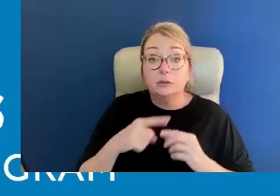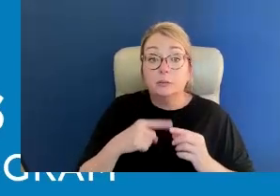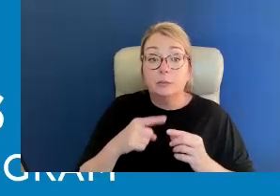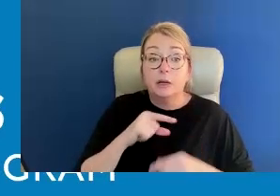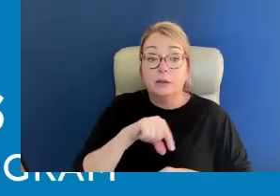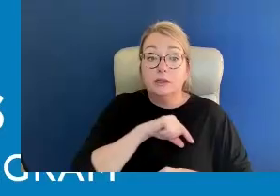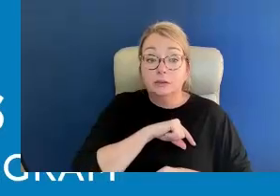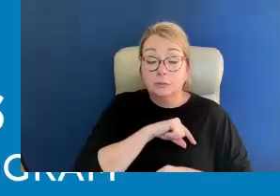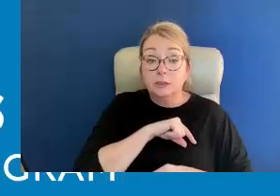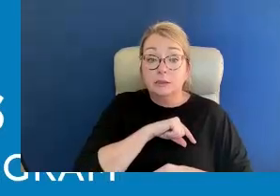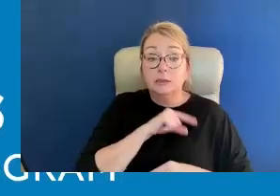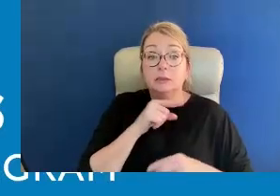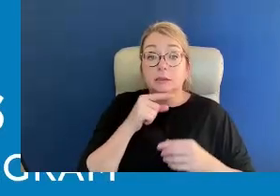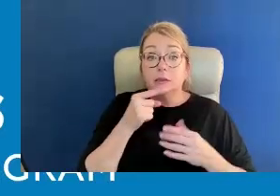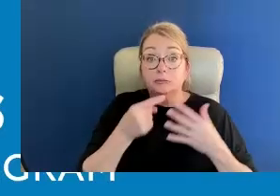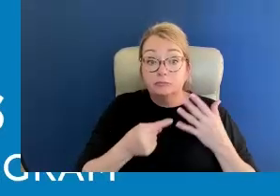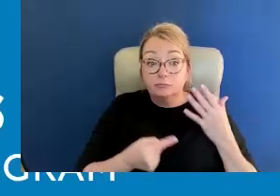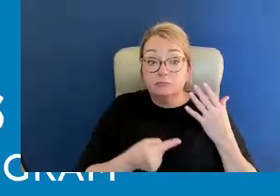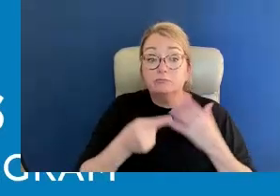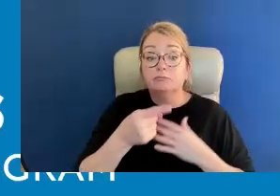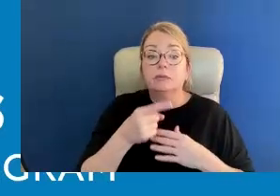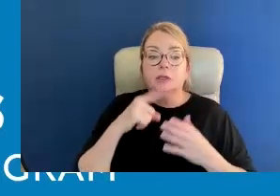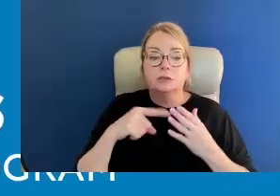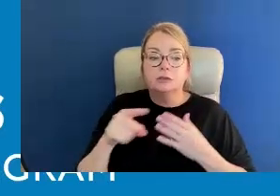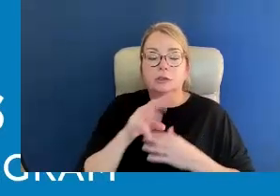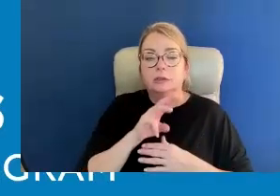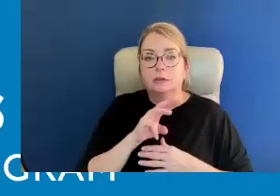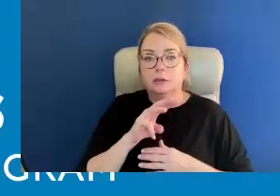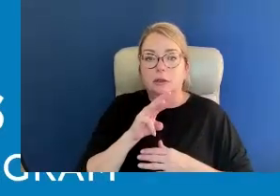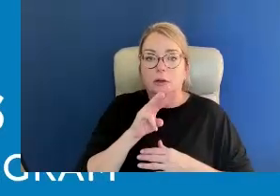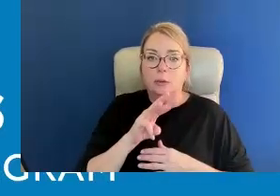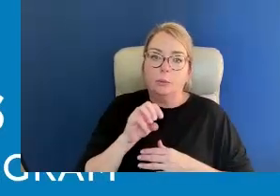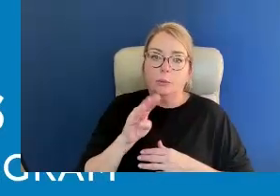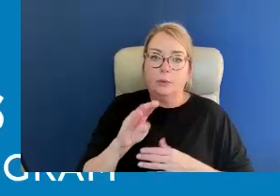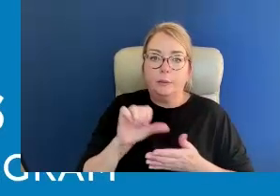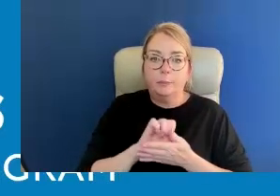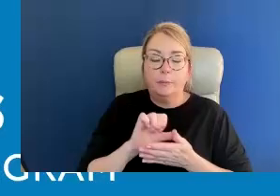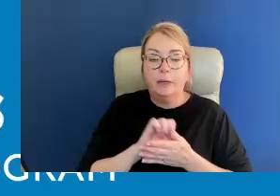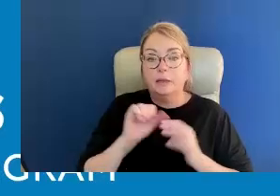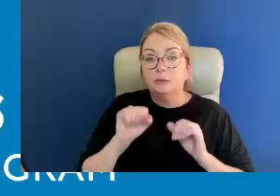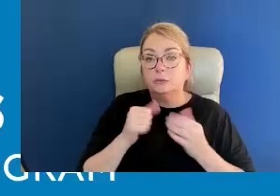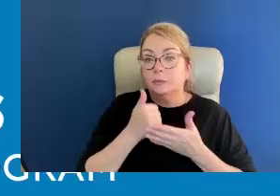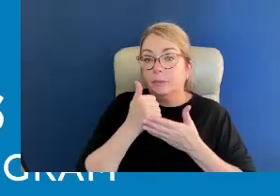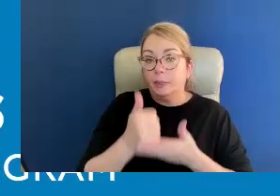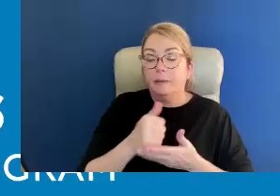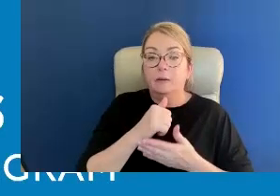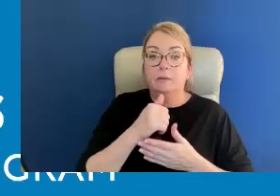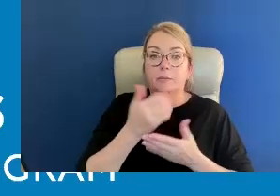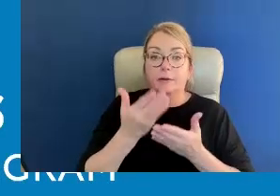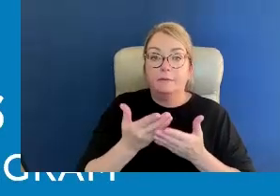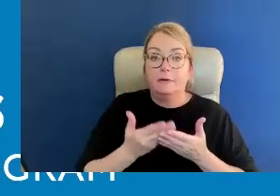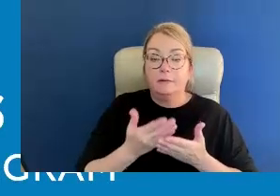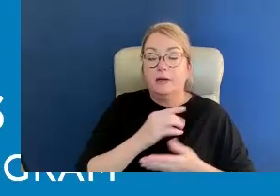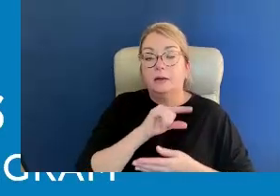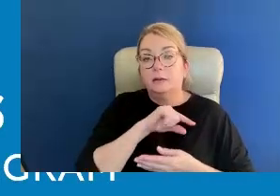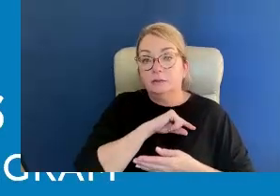eligibility criteria, check out that webpage, and we can definitely assist you with also verifying eligibility. One